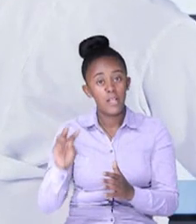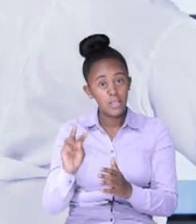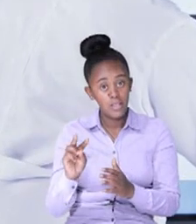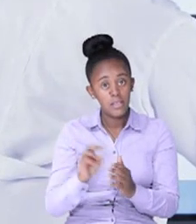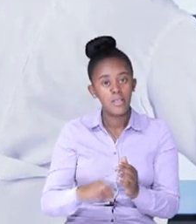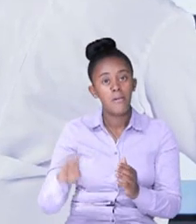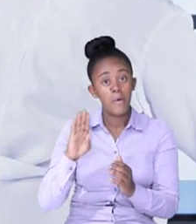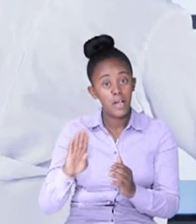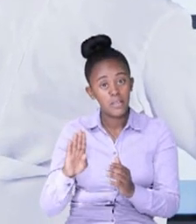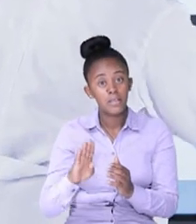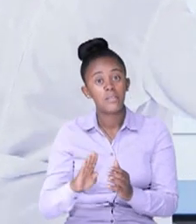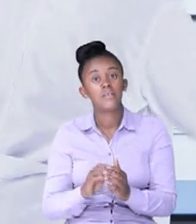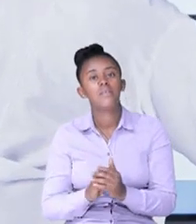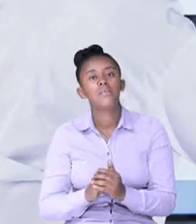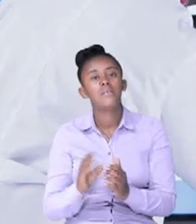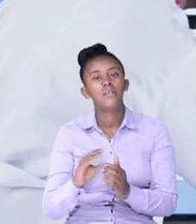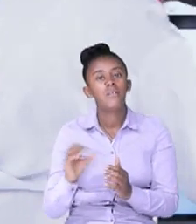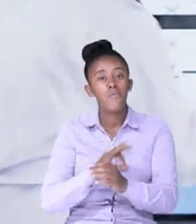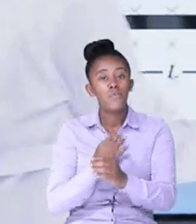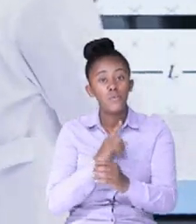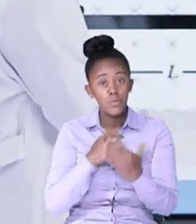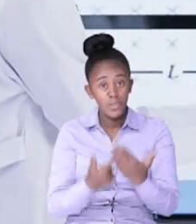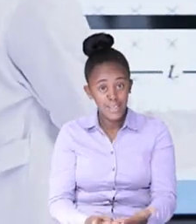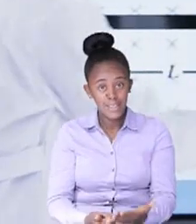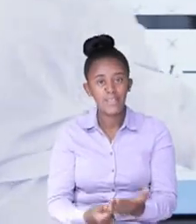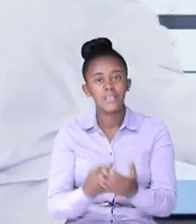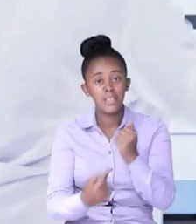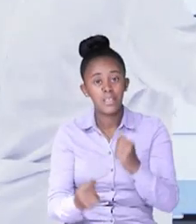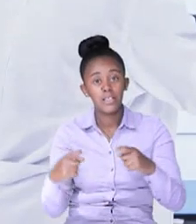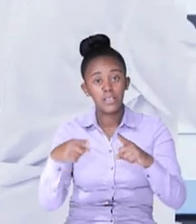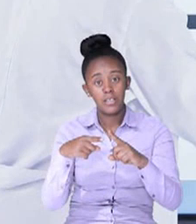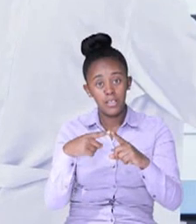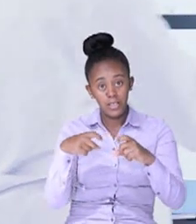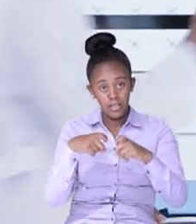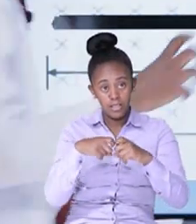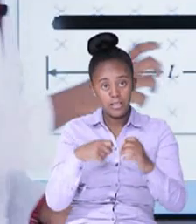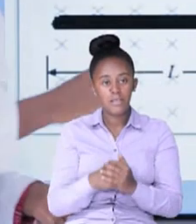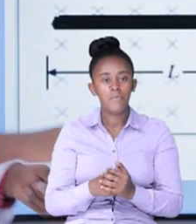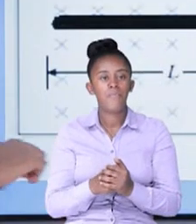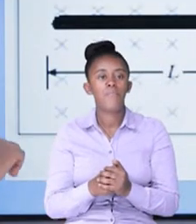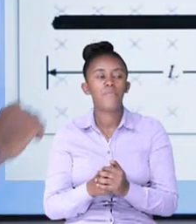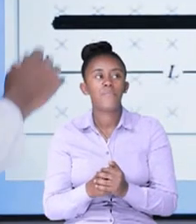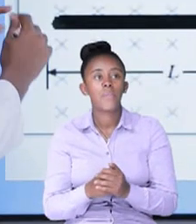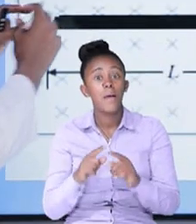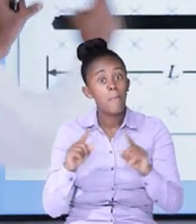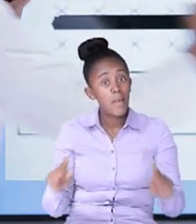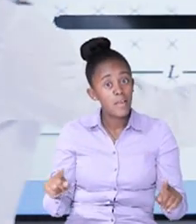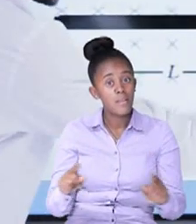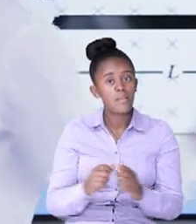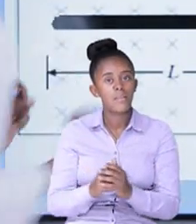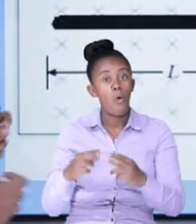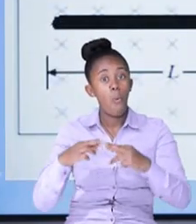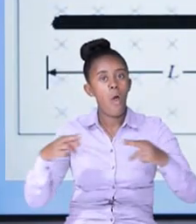the magnetic field into the page, and the force exerted on this single charged particle is upward, the force exerted here. But here you have